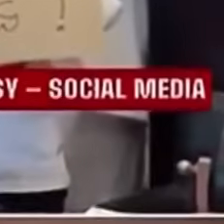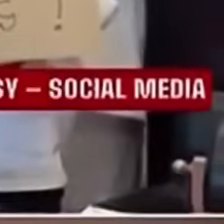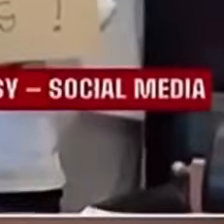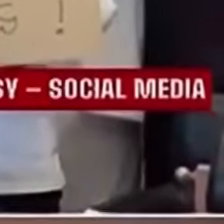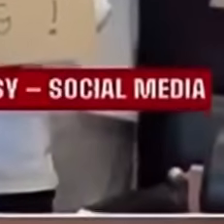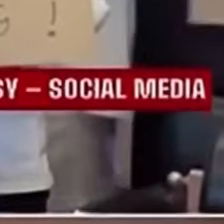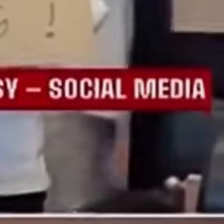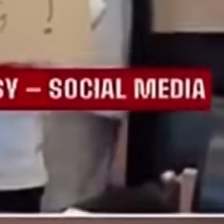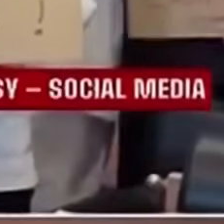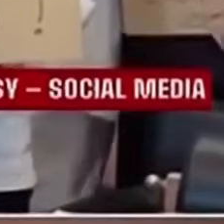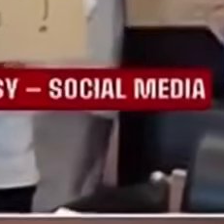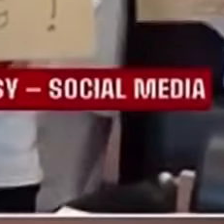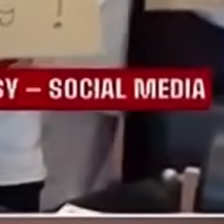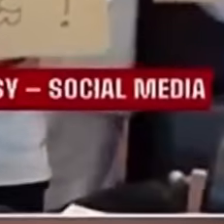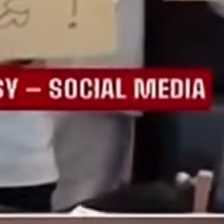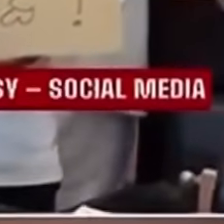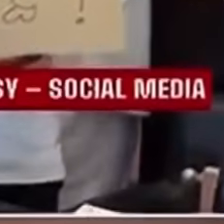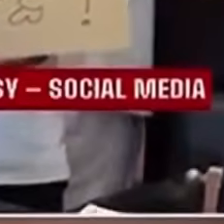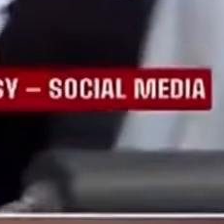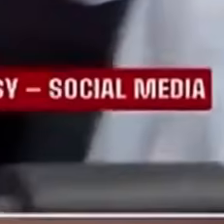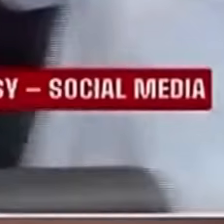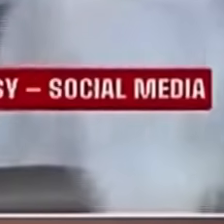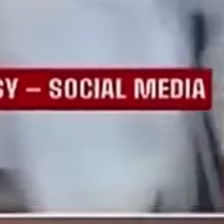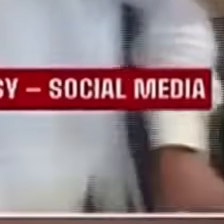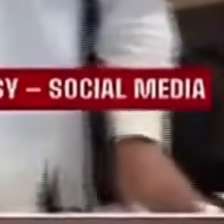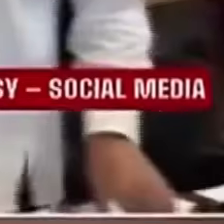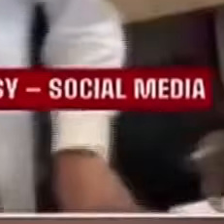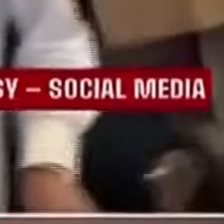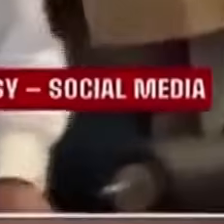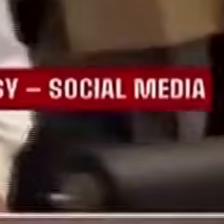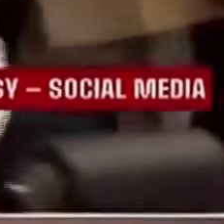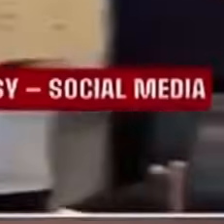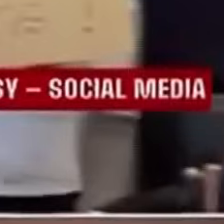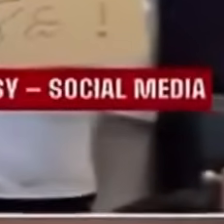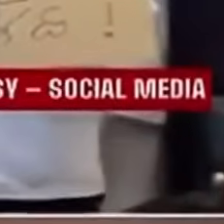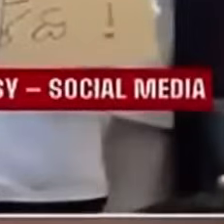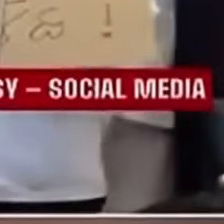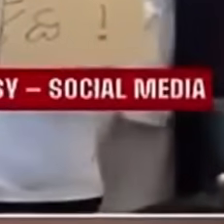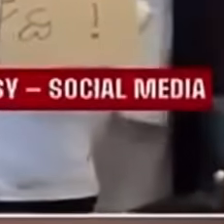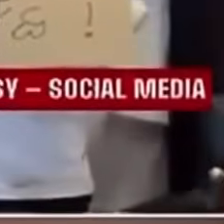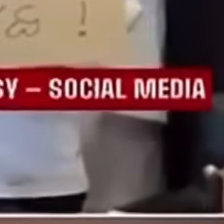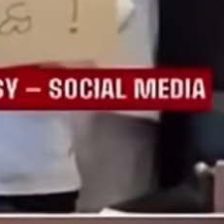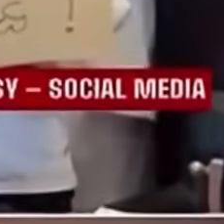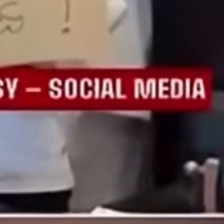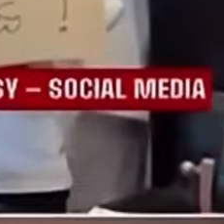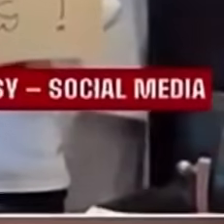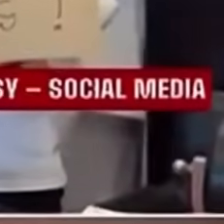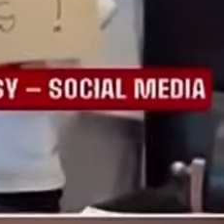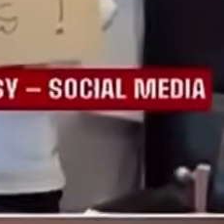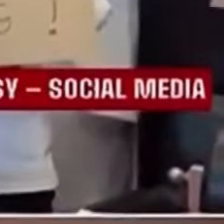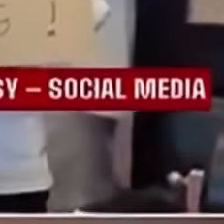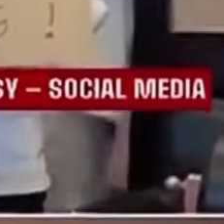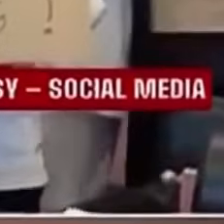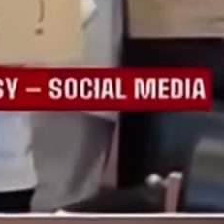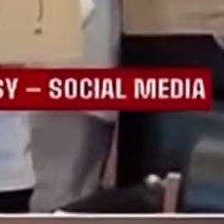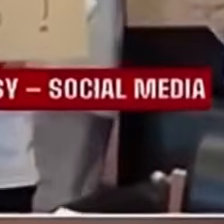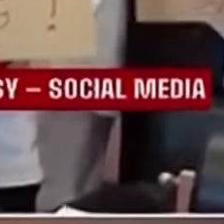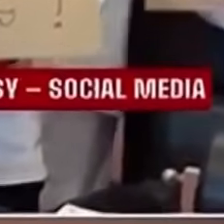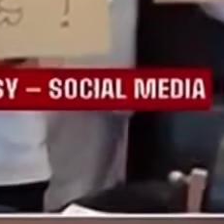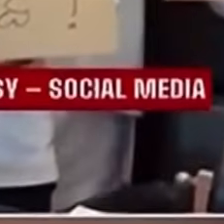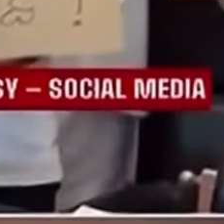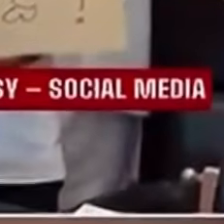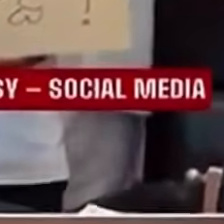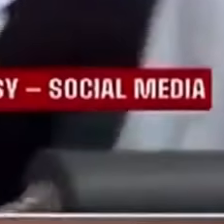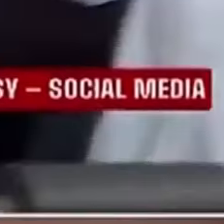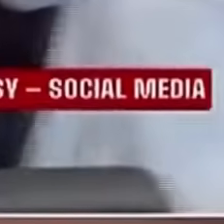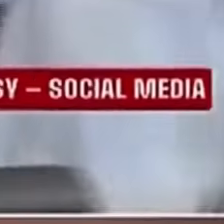opposition against the government. This is just the start. As the Samagi Janabala Vegya, we will bring thousands and thousands of people to Colombo, and we